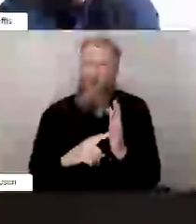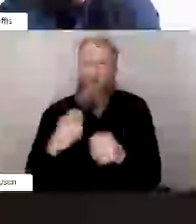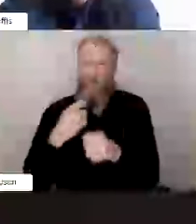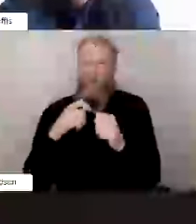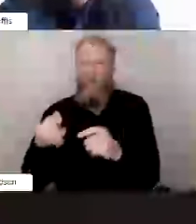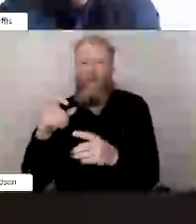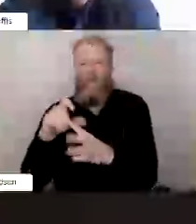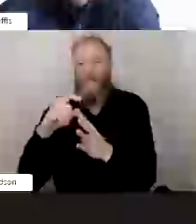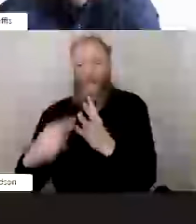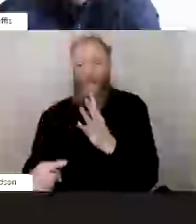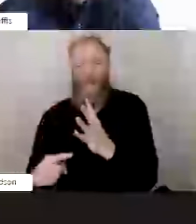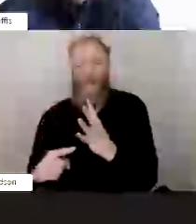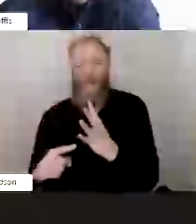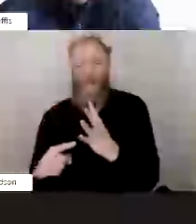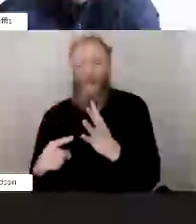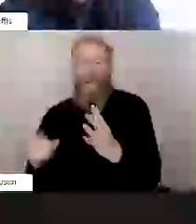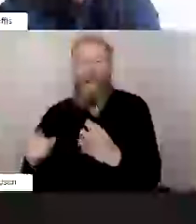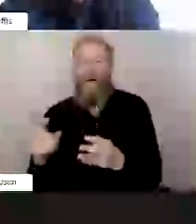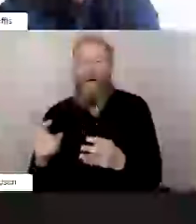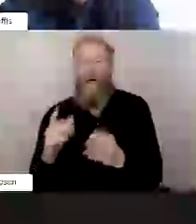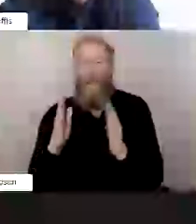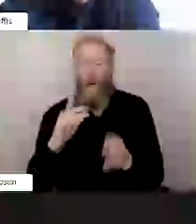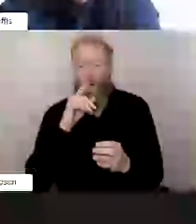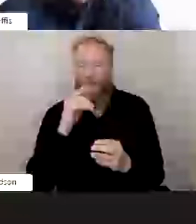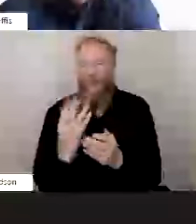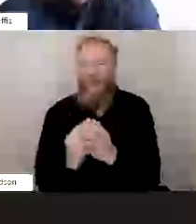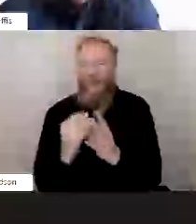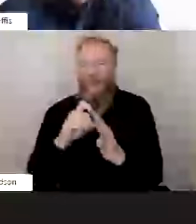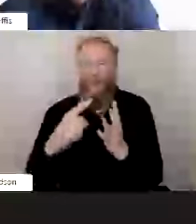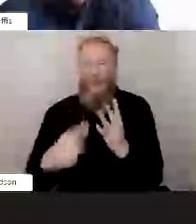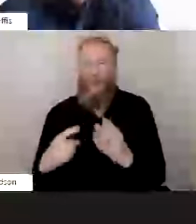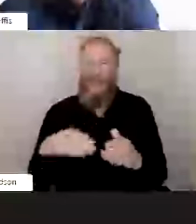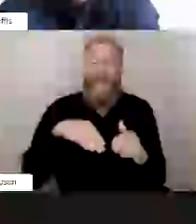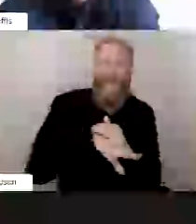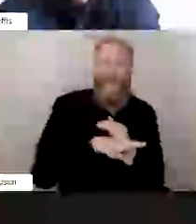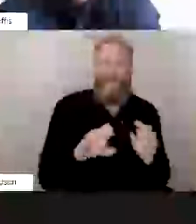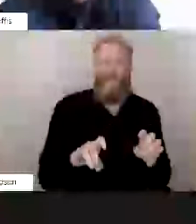with disability are ending up in Australian prisons and simply shouldn't be there.